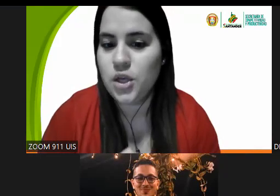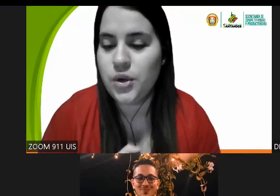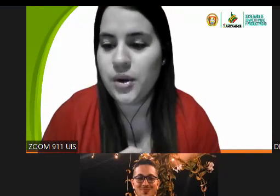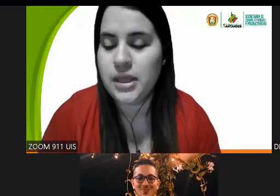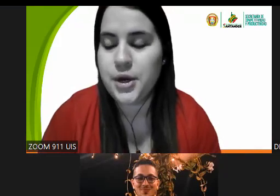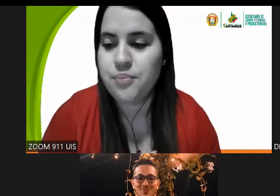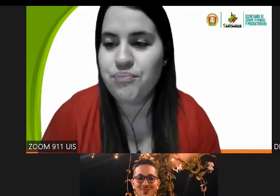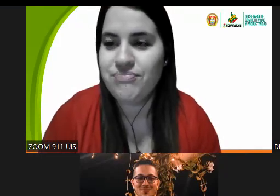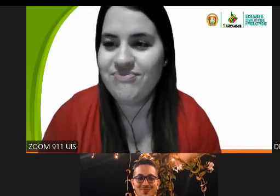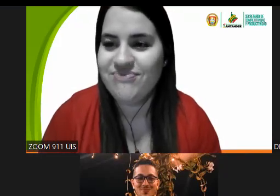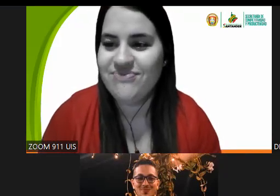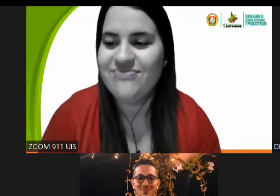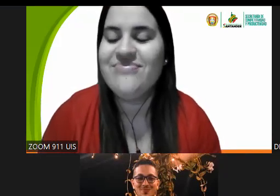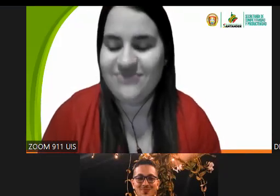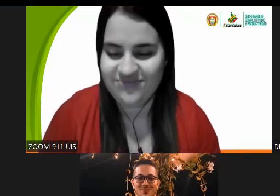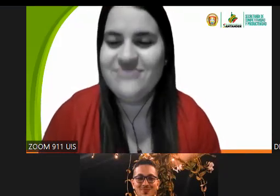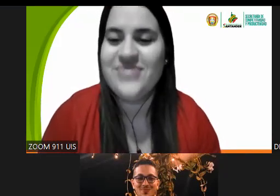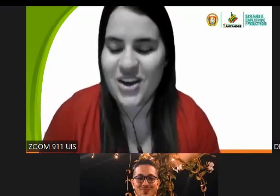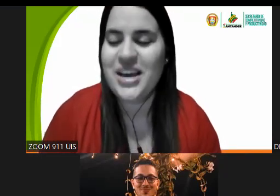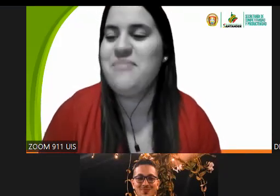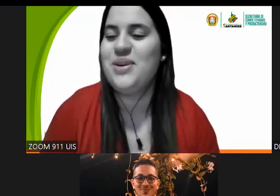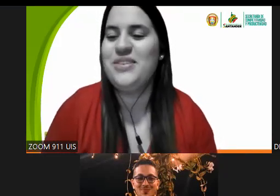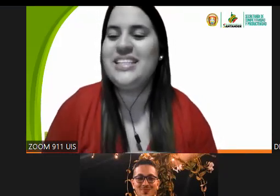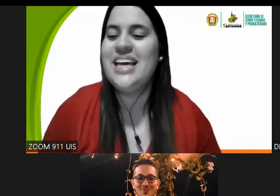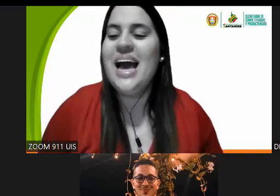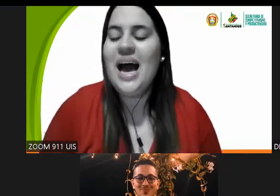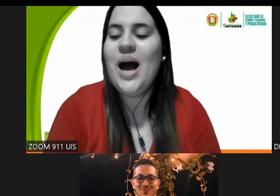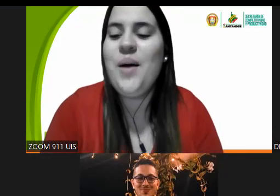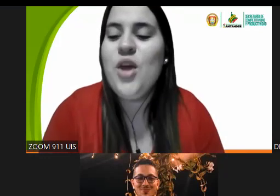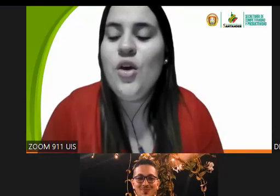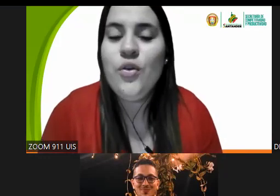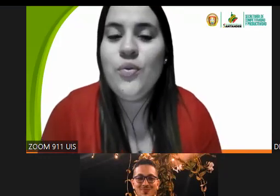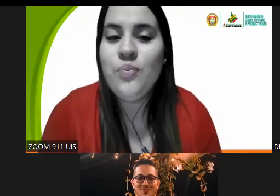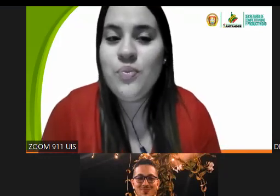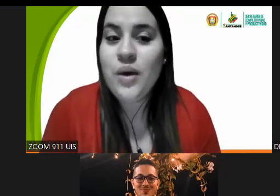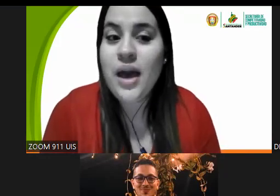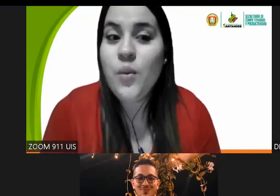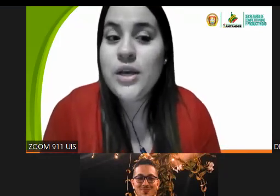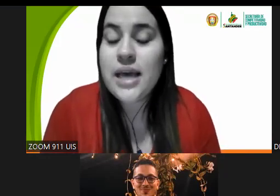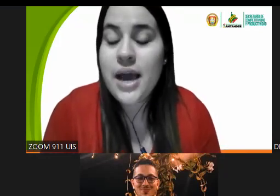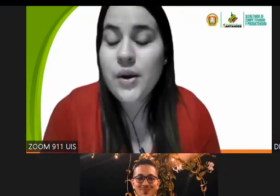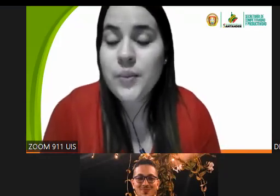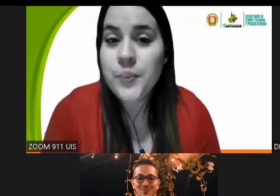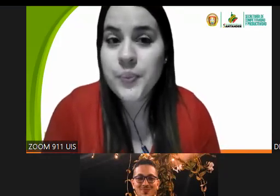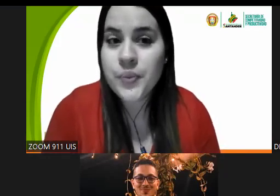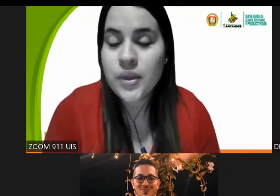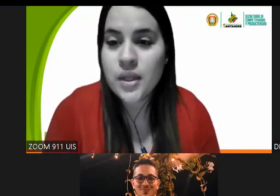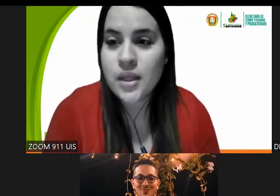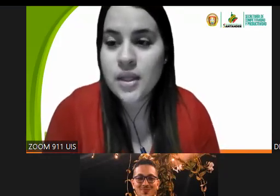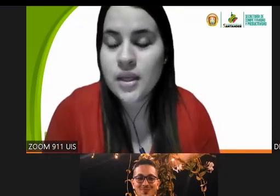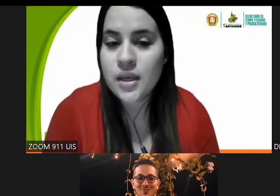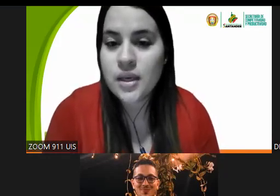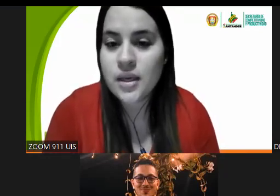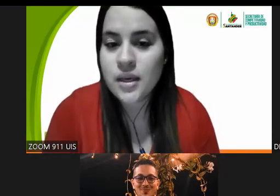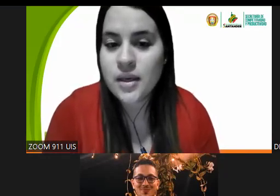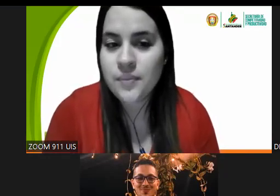Yes, all good or clear? Yes, teacher, it was clear. Okay, perfect. It's really Um, clear. what do you say, Hatter? It